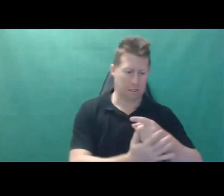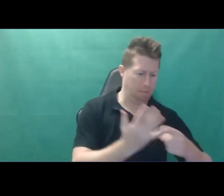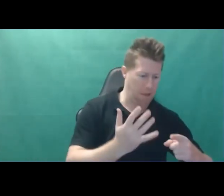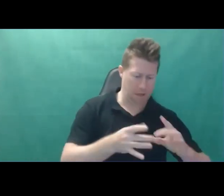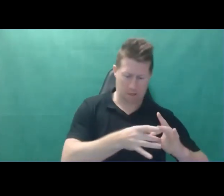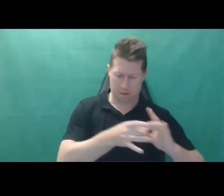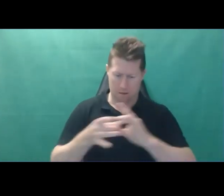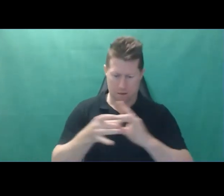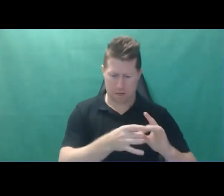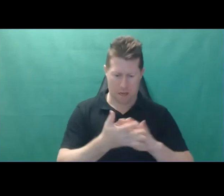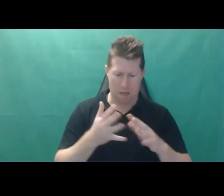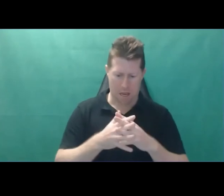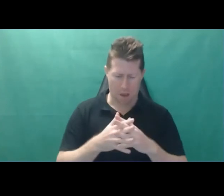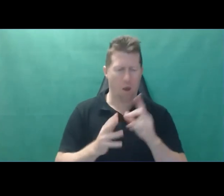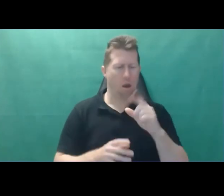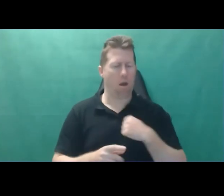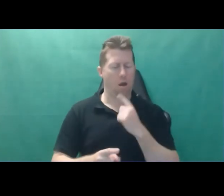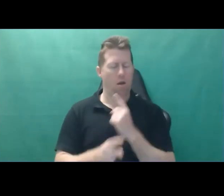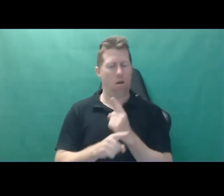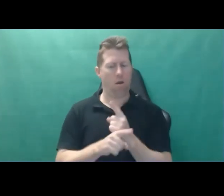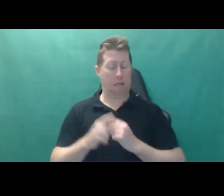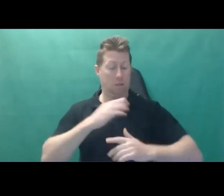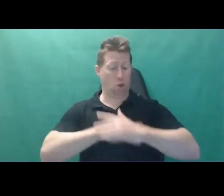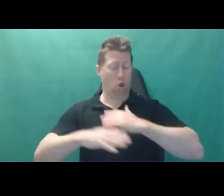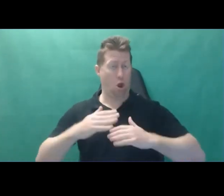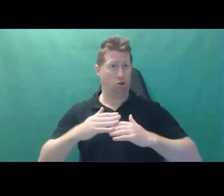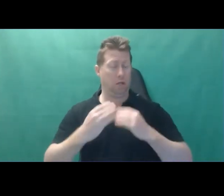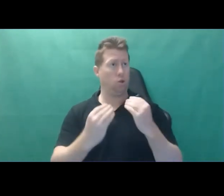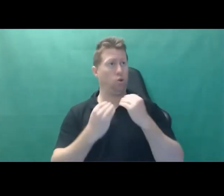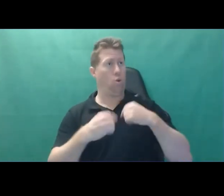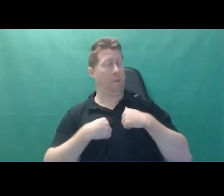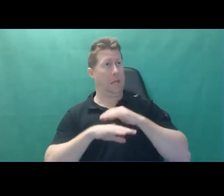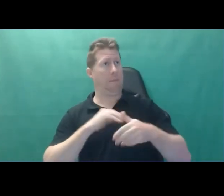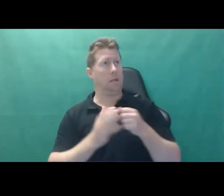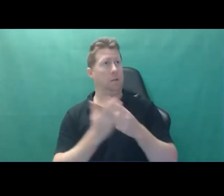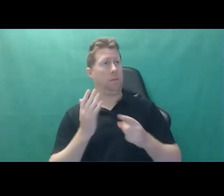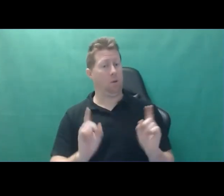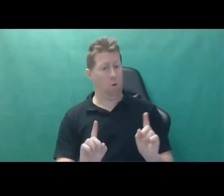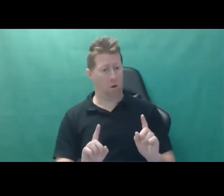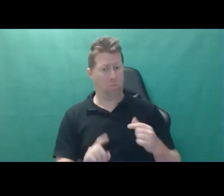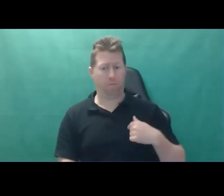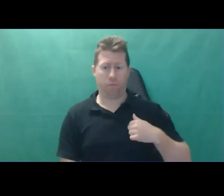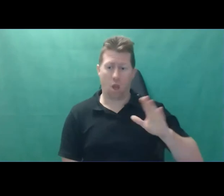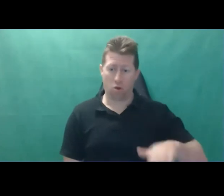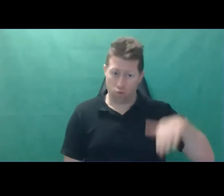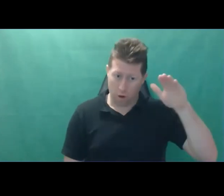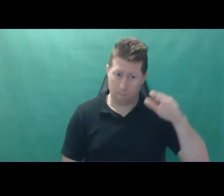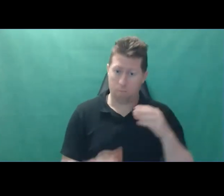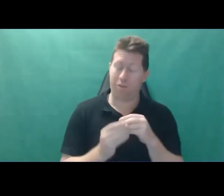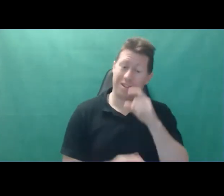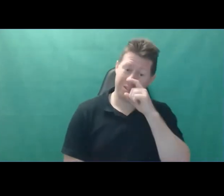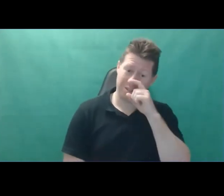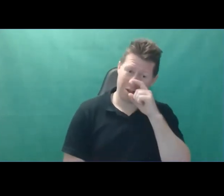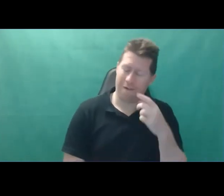very briefly what my introduction to sociology taught me about disability. I grew up with a sister with disability